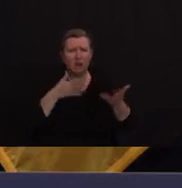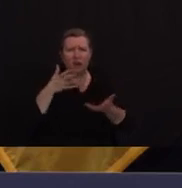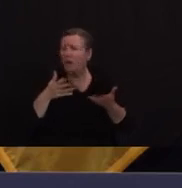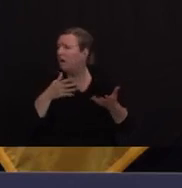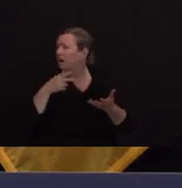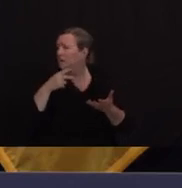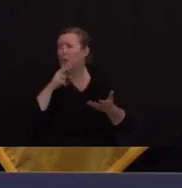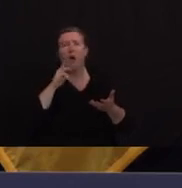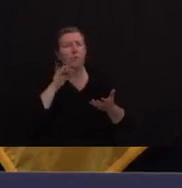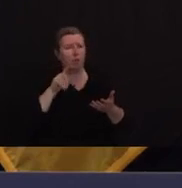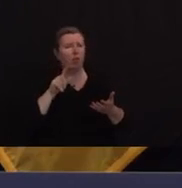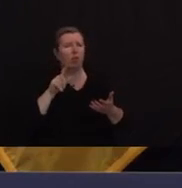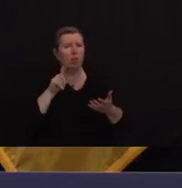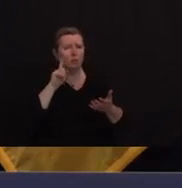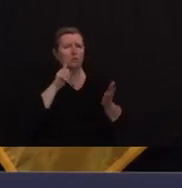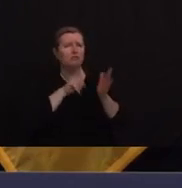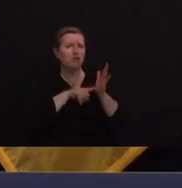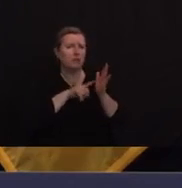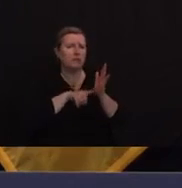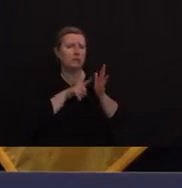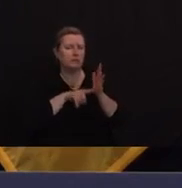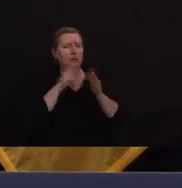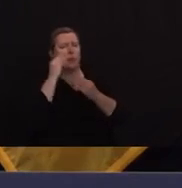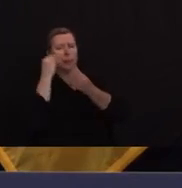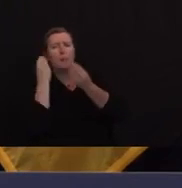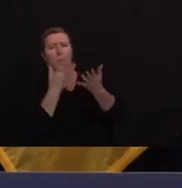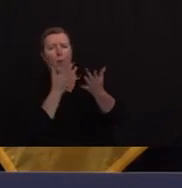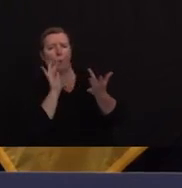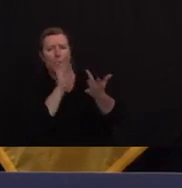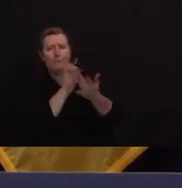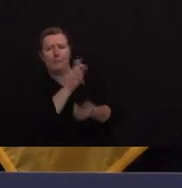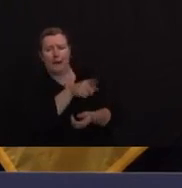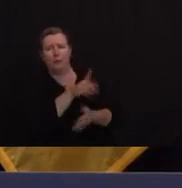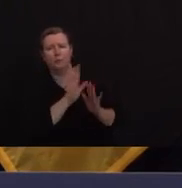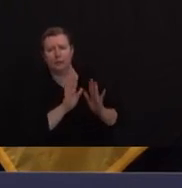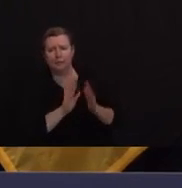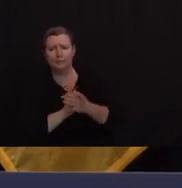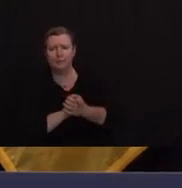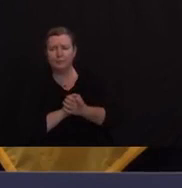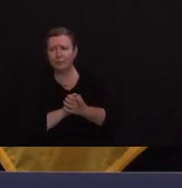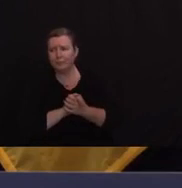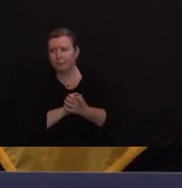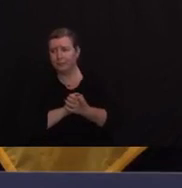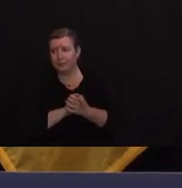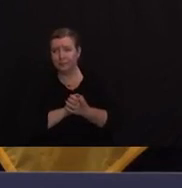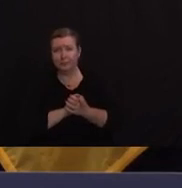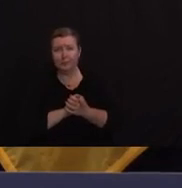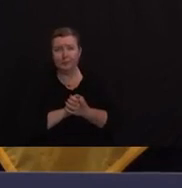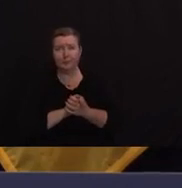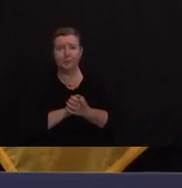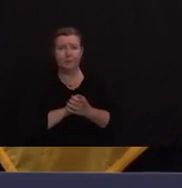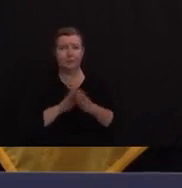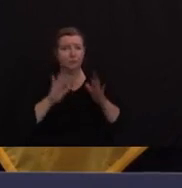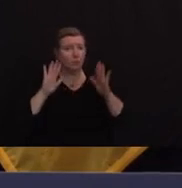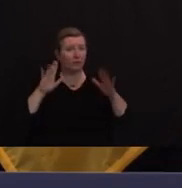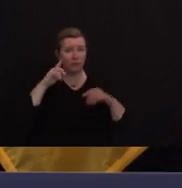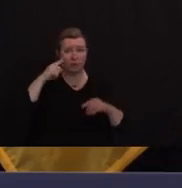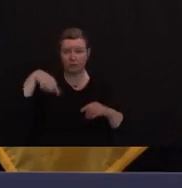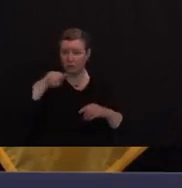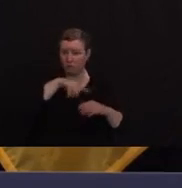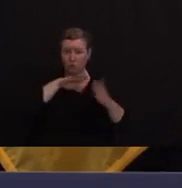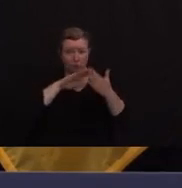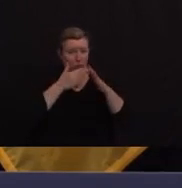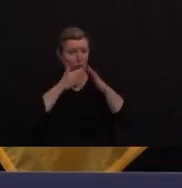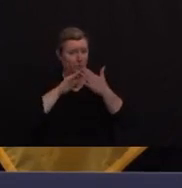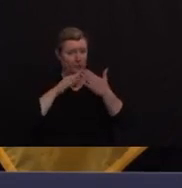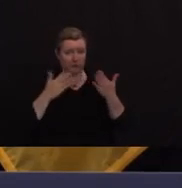But that, by the way, that's a great program. And it's a game changer in the communities where it exists and now will re-exist, which is